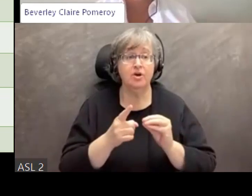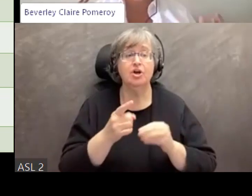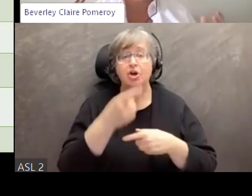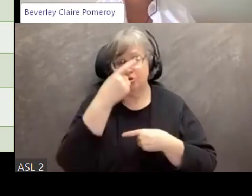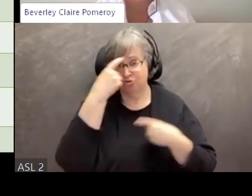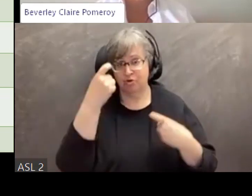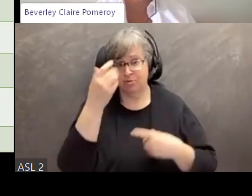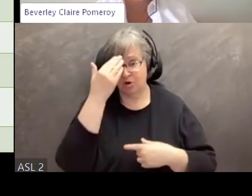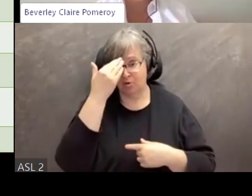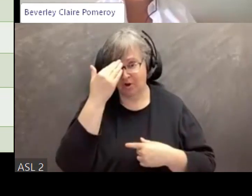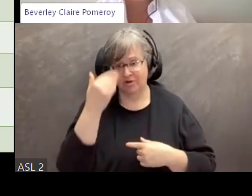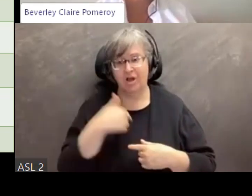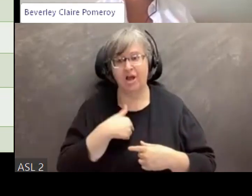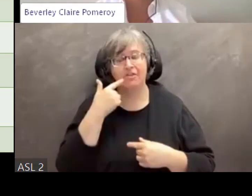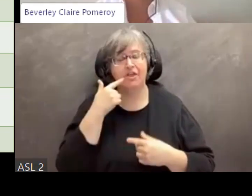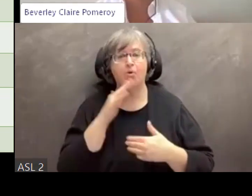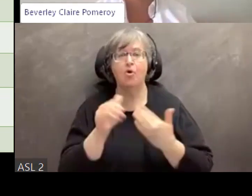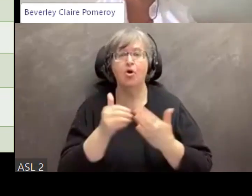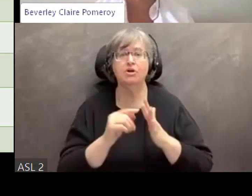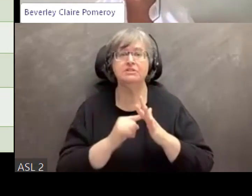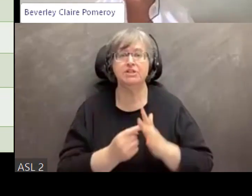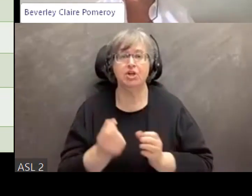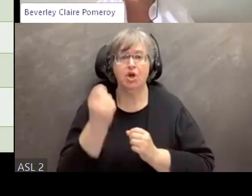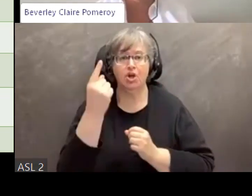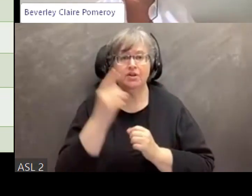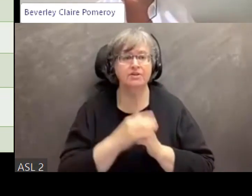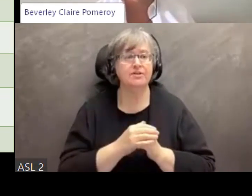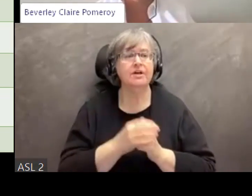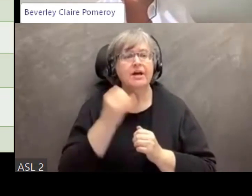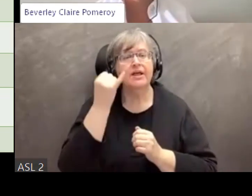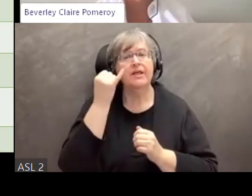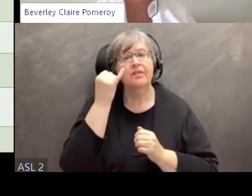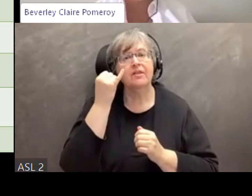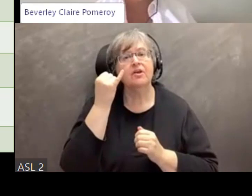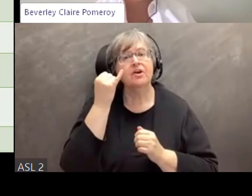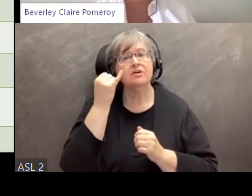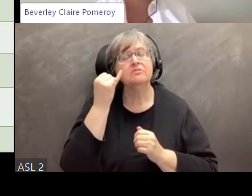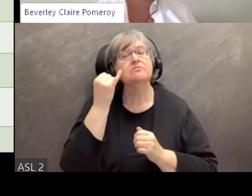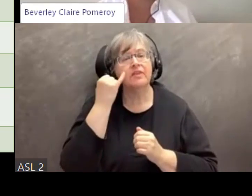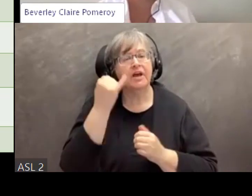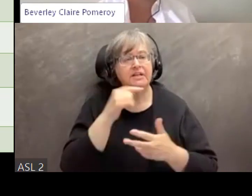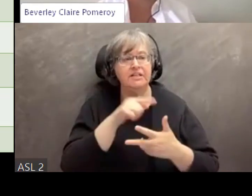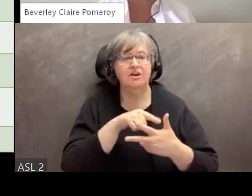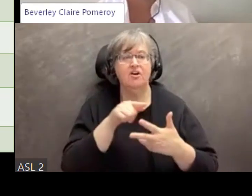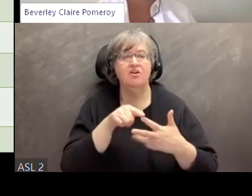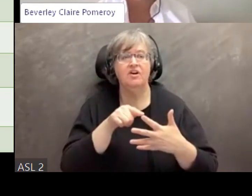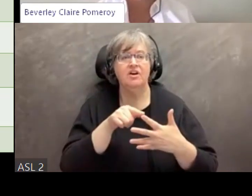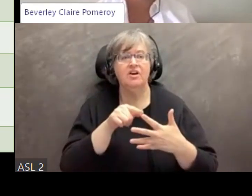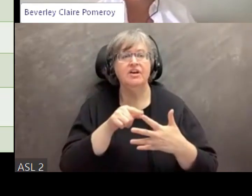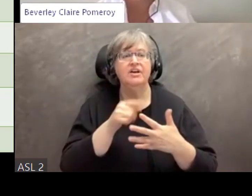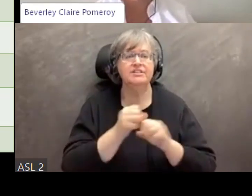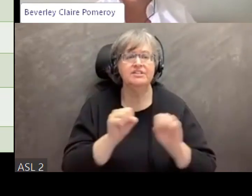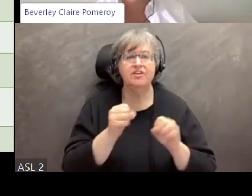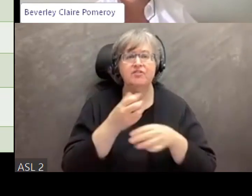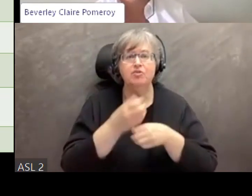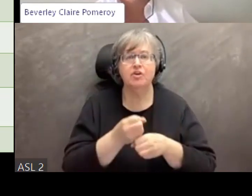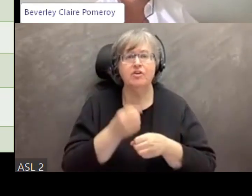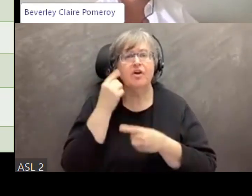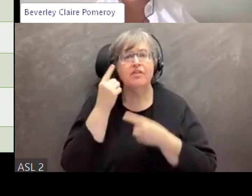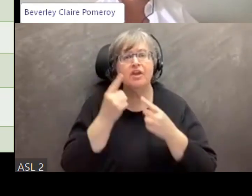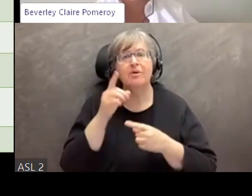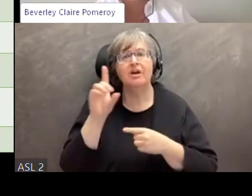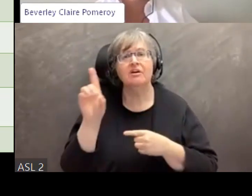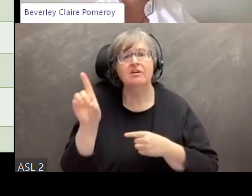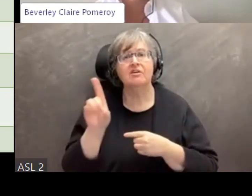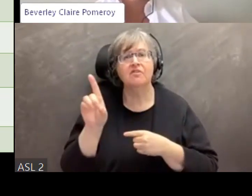number 1 being trauma awareness, which I think we're all starting to understand. This idea of safety and trustworthiness, if we're thinking of equity,